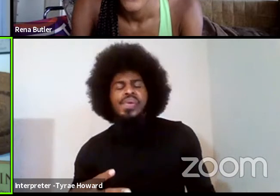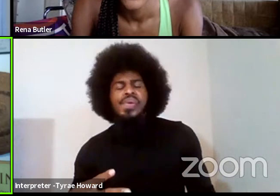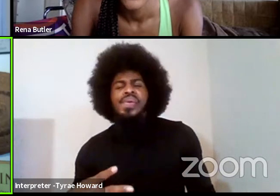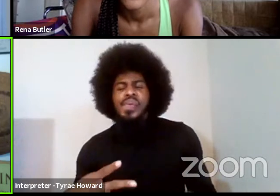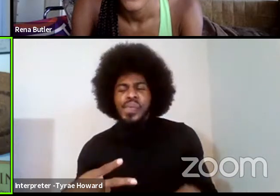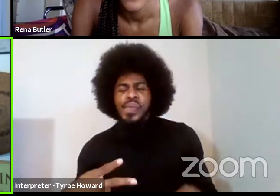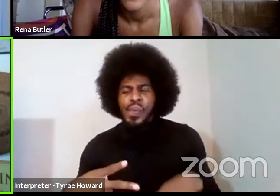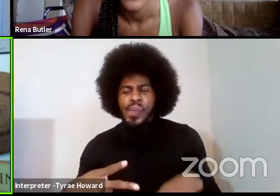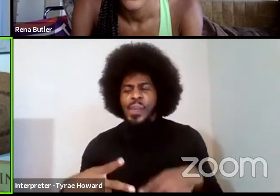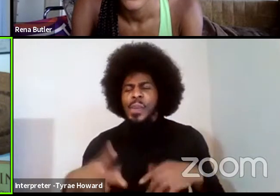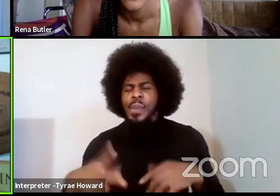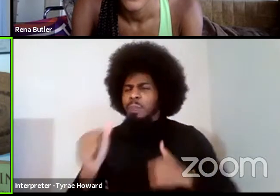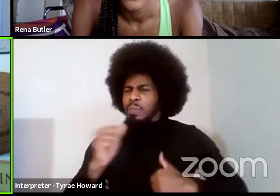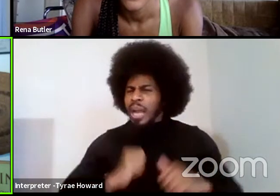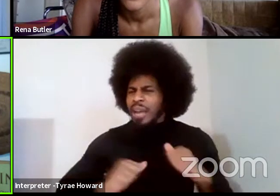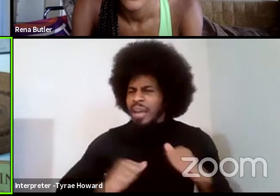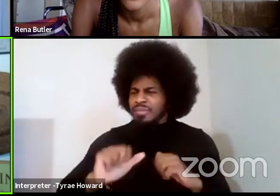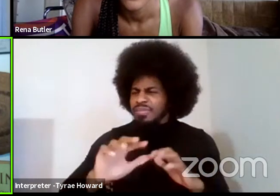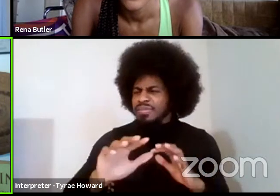Stephanie, because